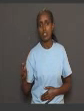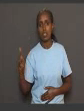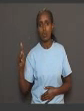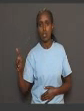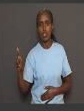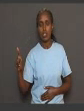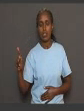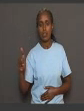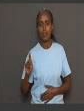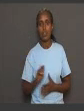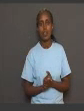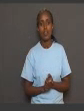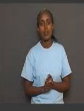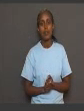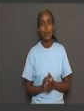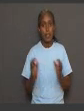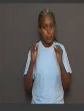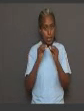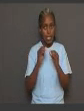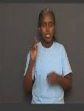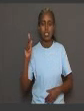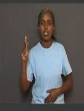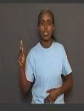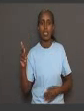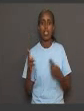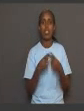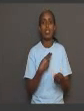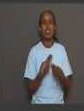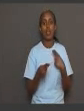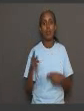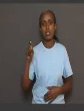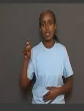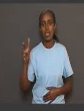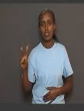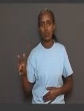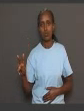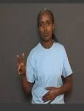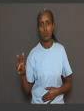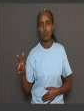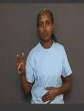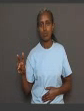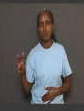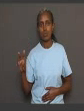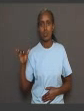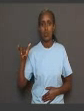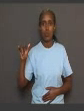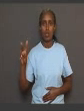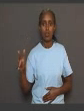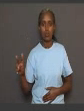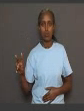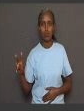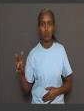z1 plus k times x2,